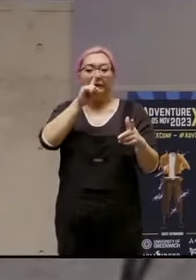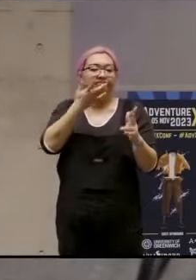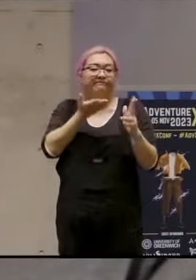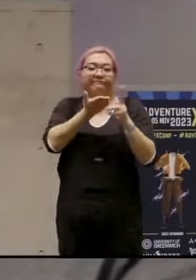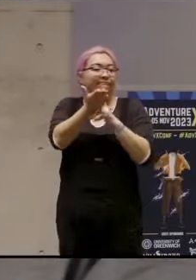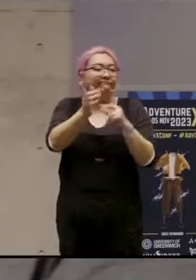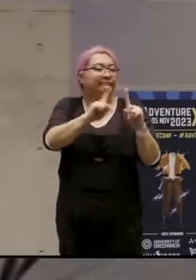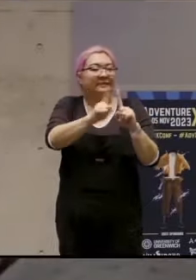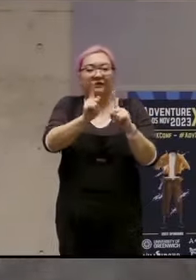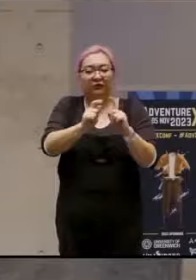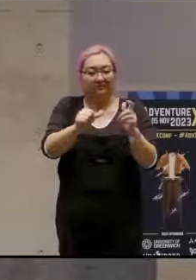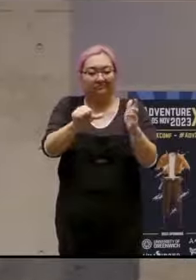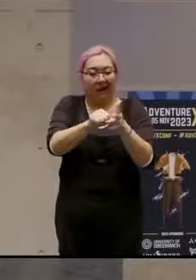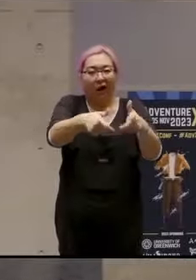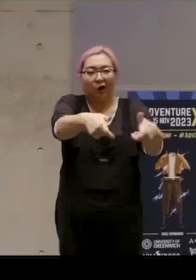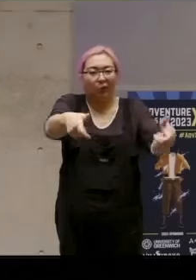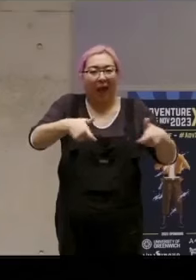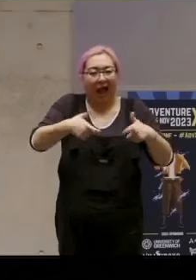hardware. So in